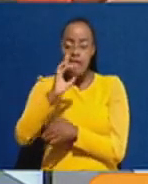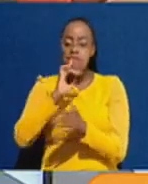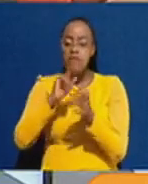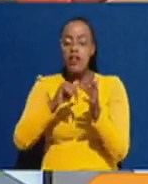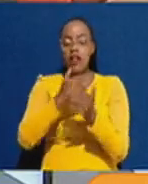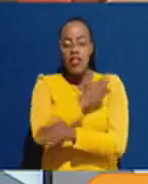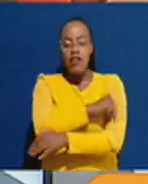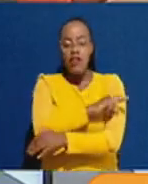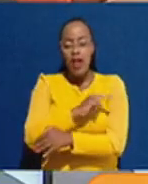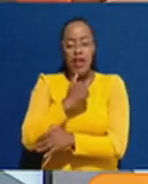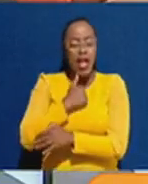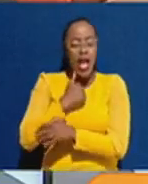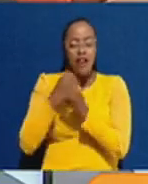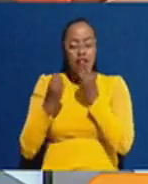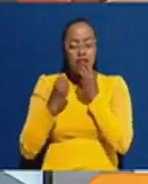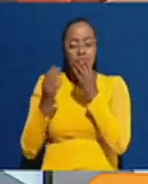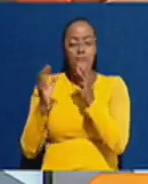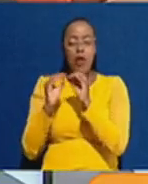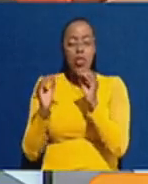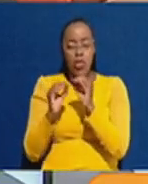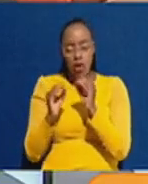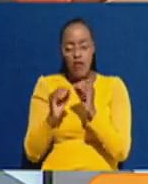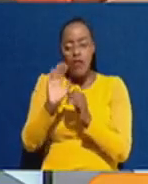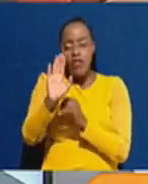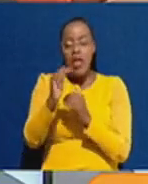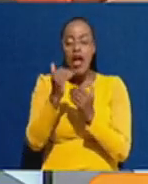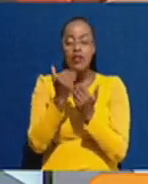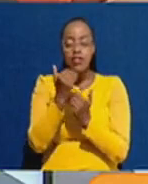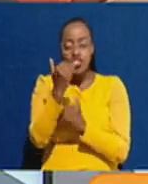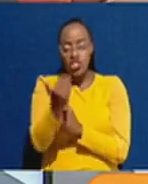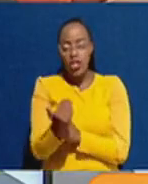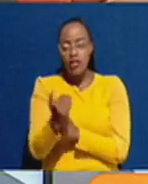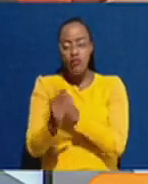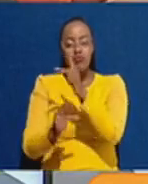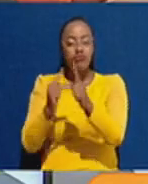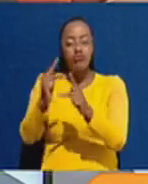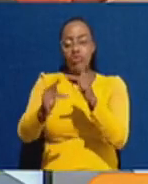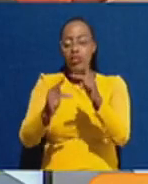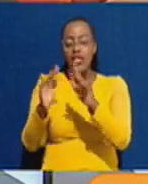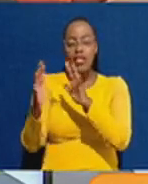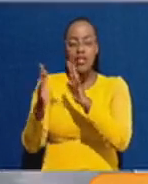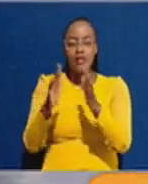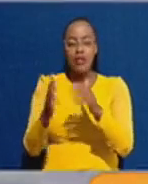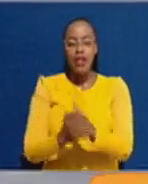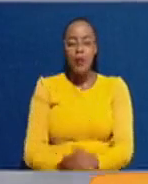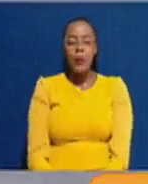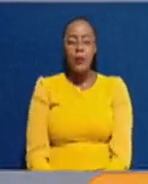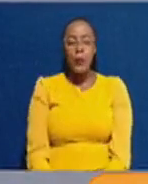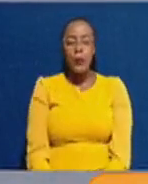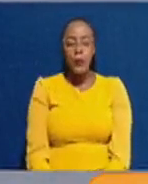the family abreast on their kin's progress. Laura Otieno reports.